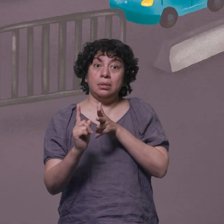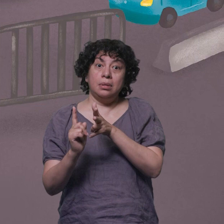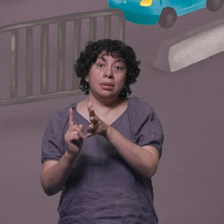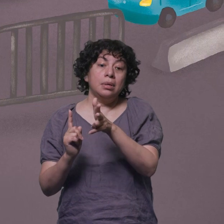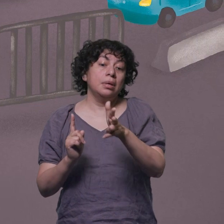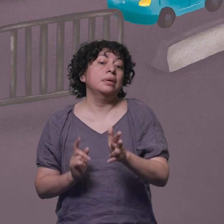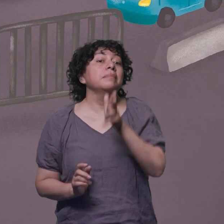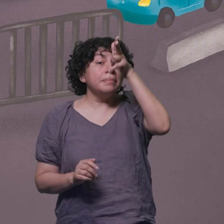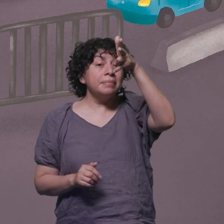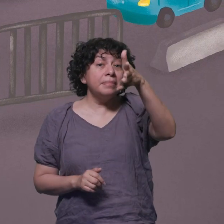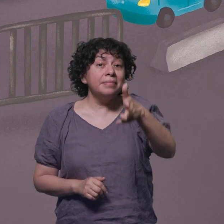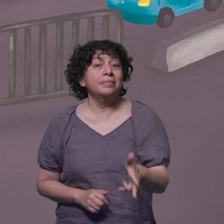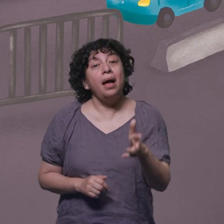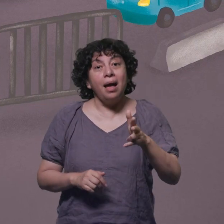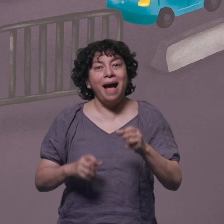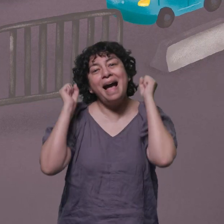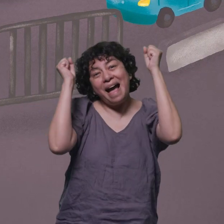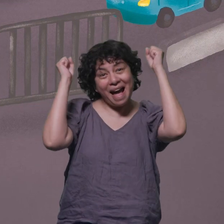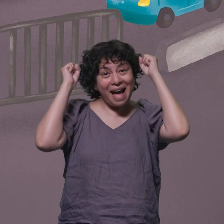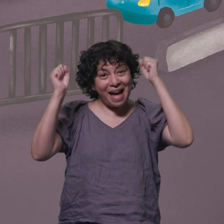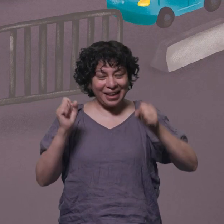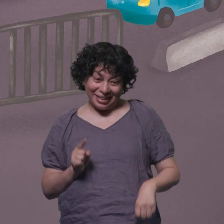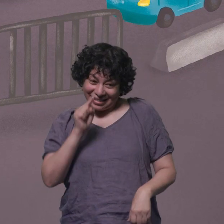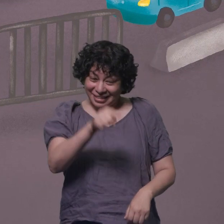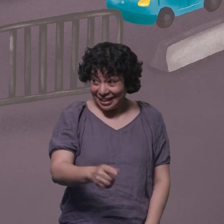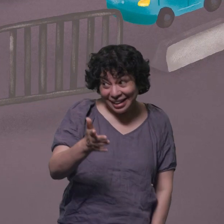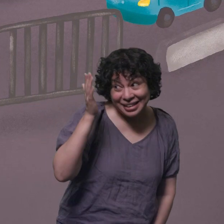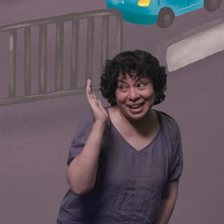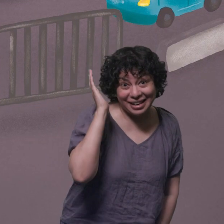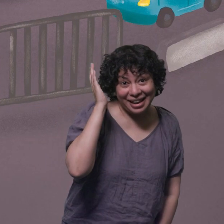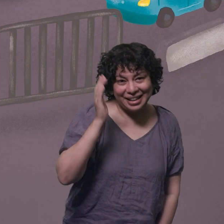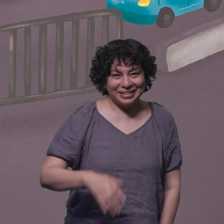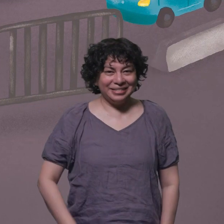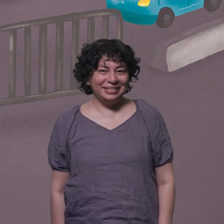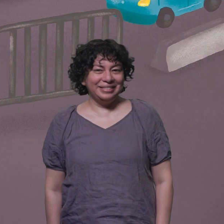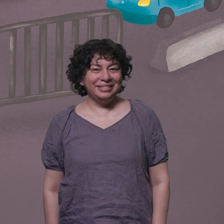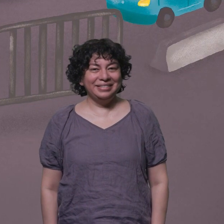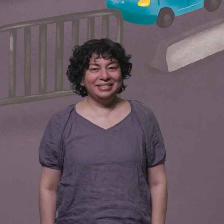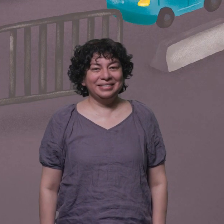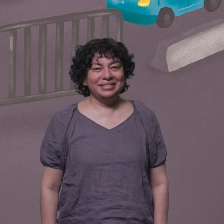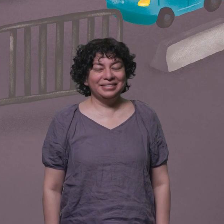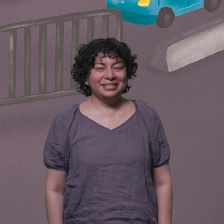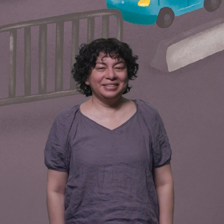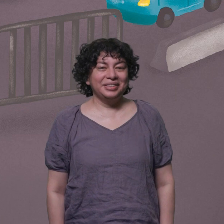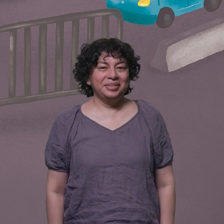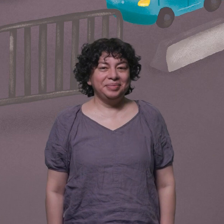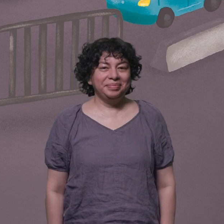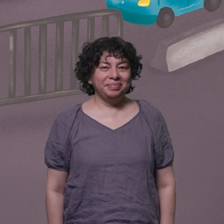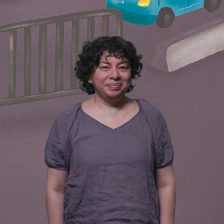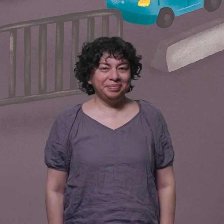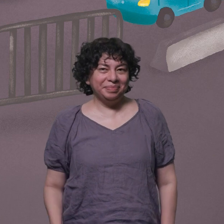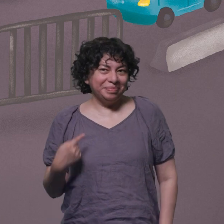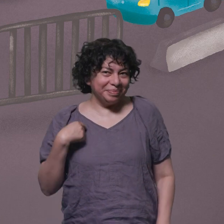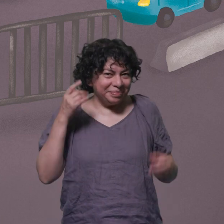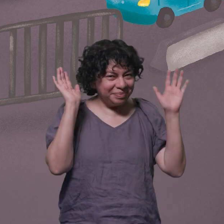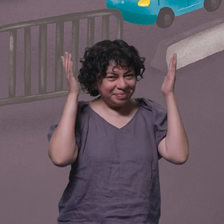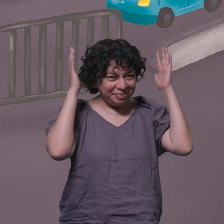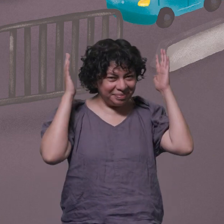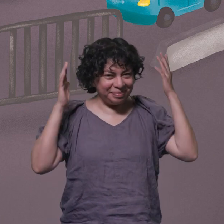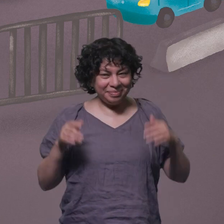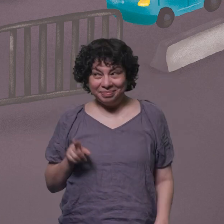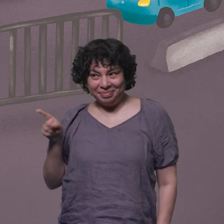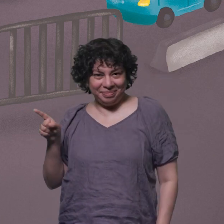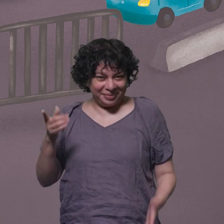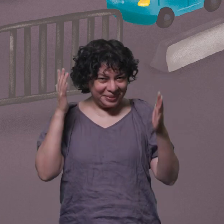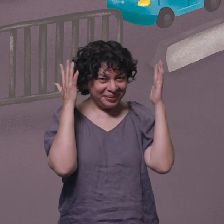agent and speed bumps to celebrate. Ya cruzamos! Mommy cries, energized.